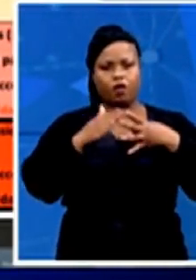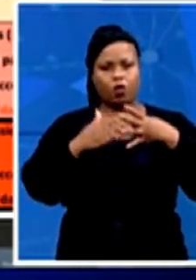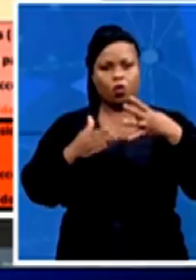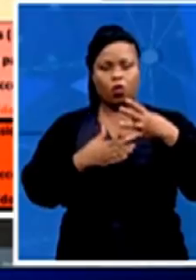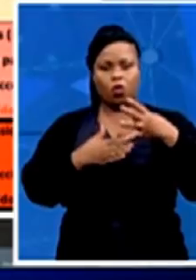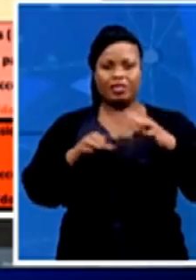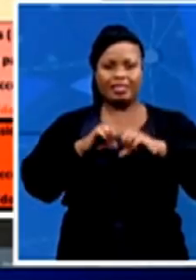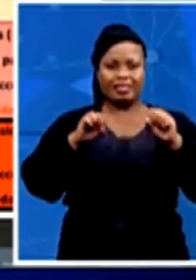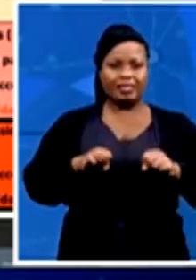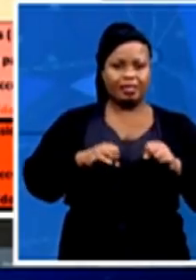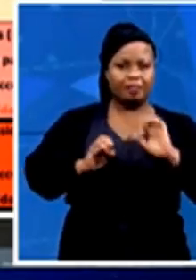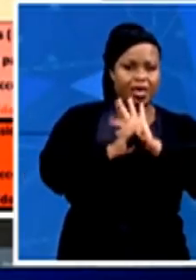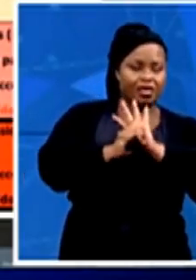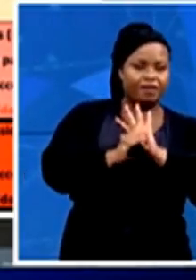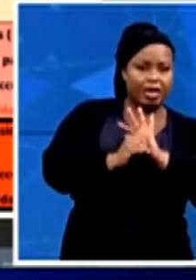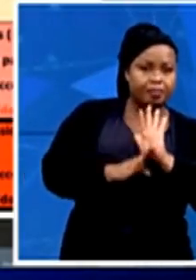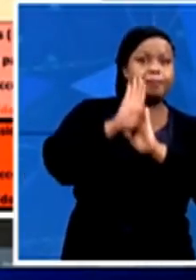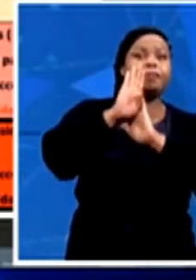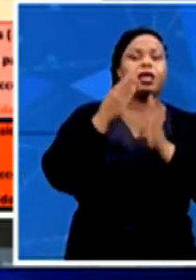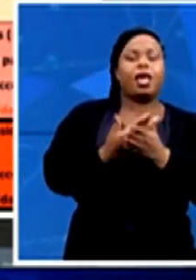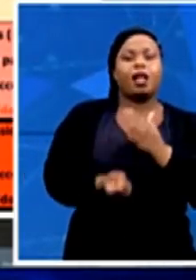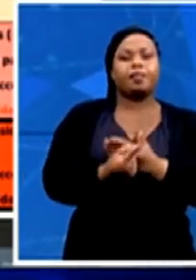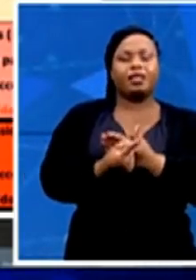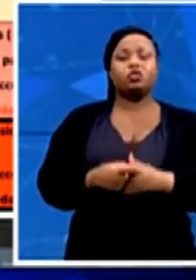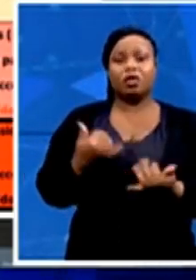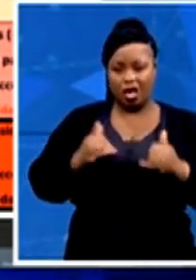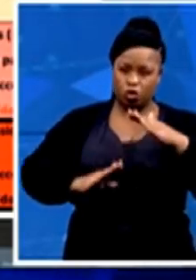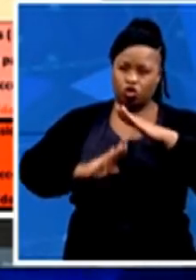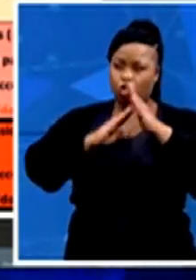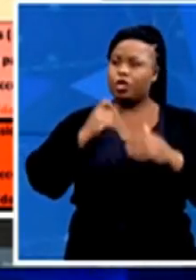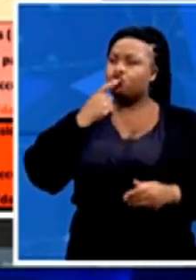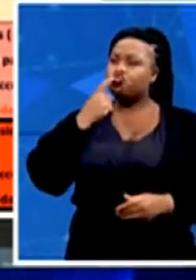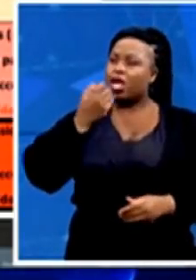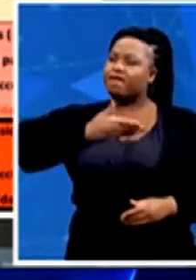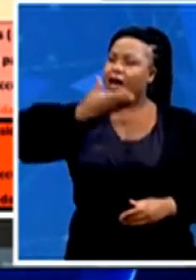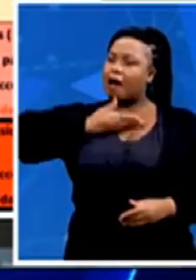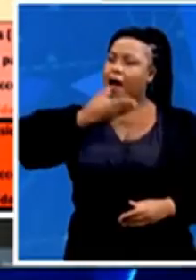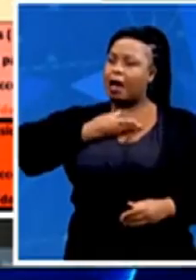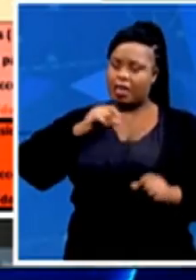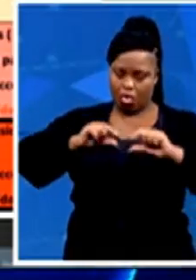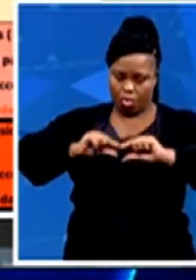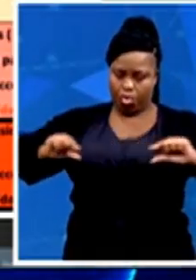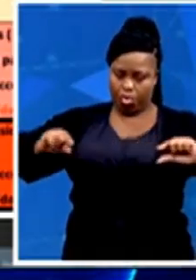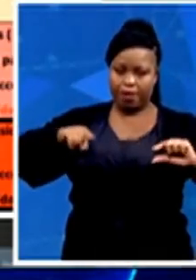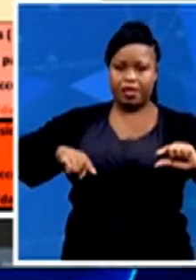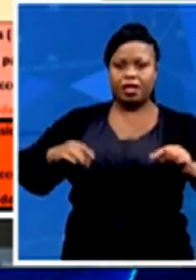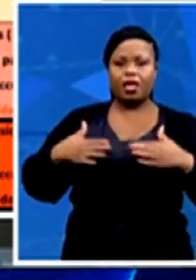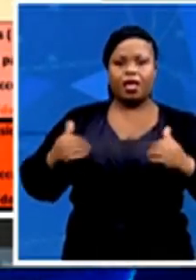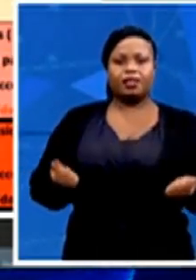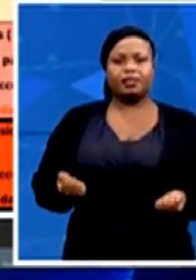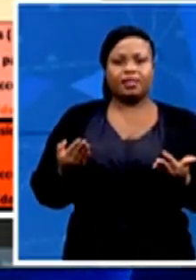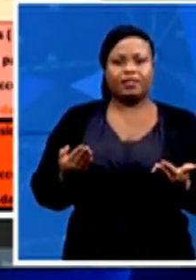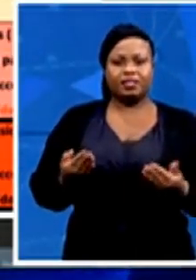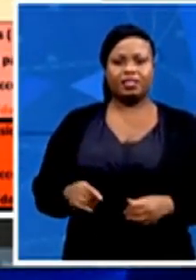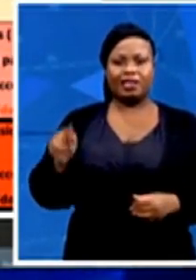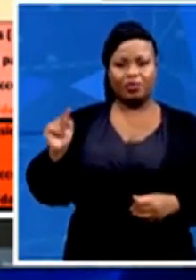that 4-trigger system. It's in the dark red, where our health service capacity currently is threatened. It's under threat. We have